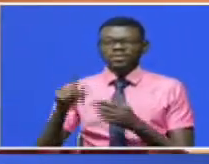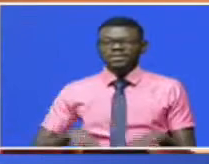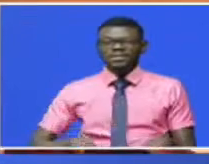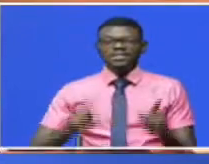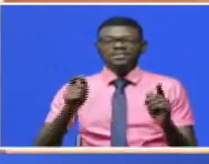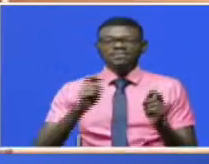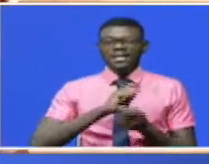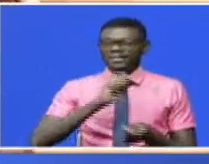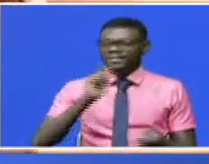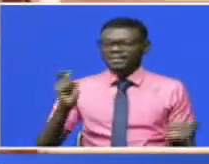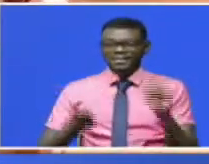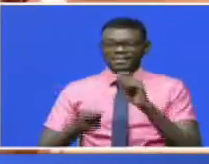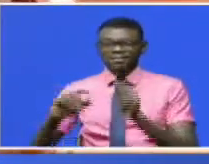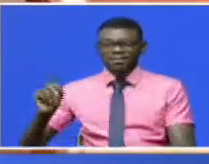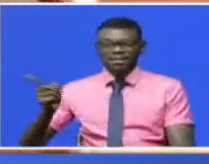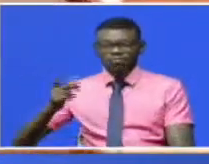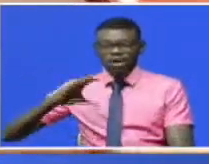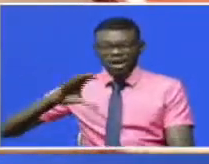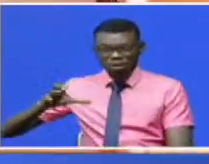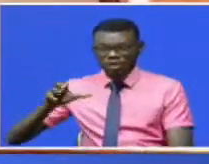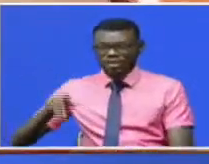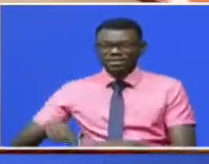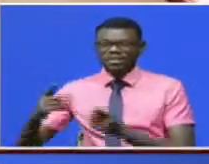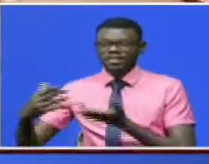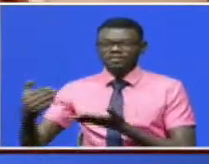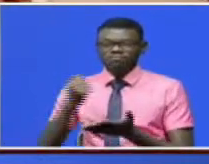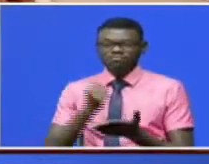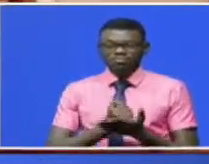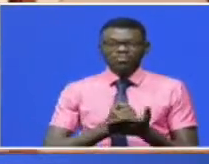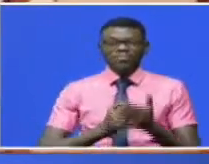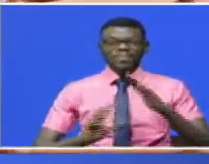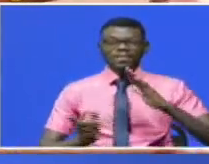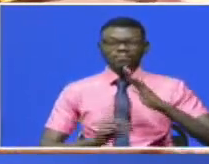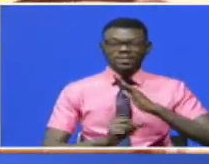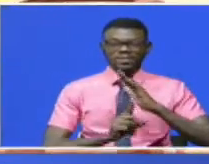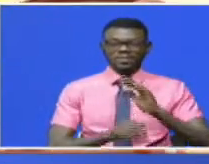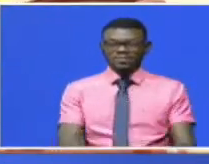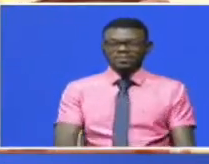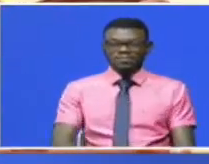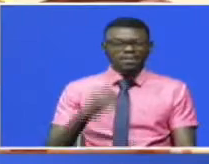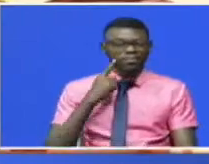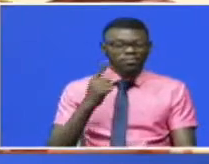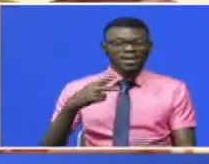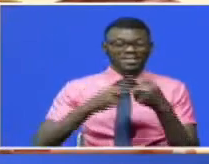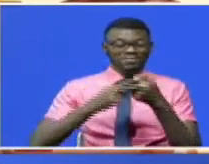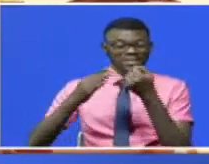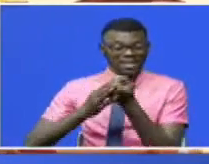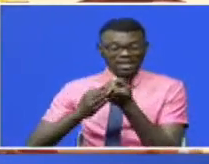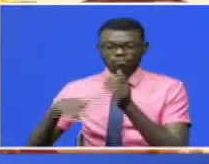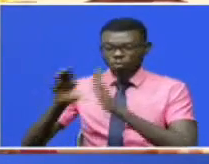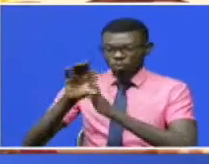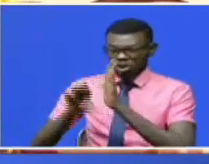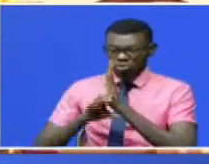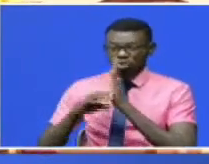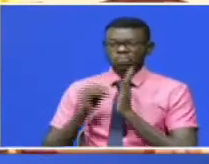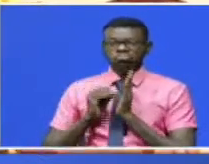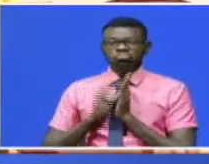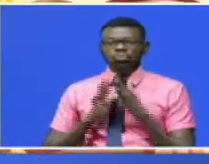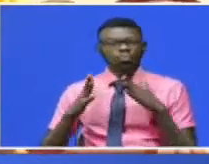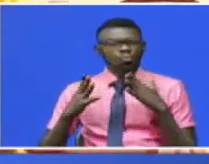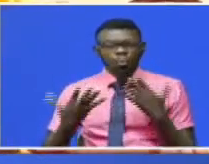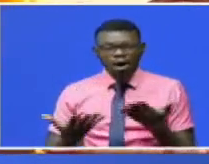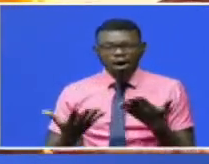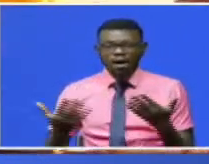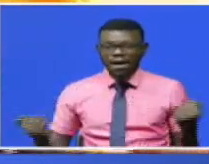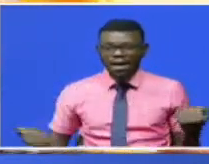wizara ya kaunti ya Nairobi kwa kuwateua mawaziri. Kwa mujibu wa kipengee cha 179 cha katiba, iwapo nafasi